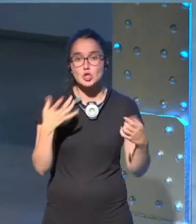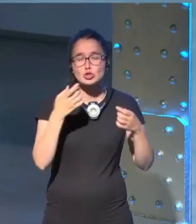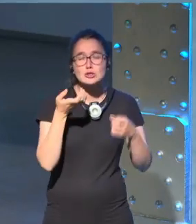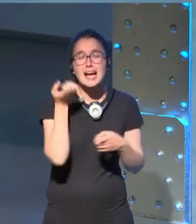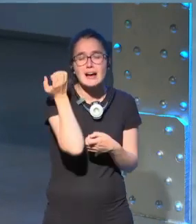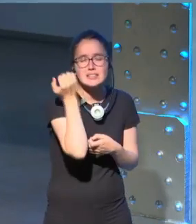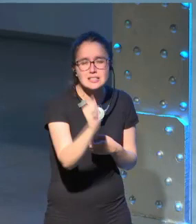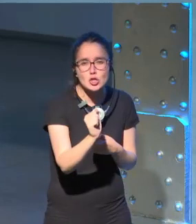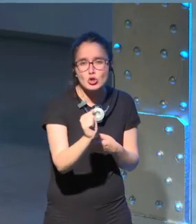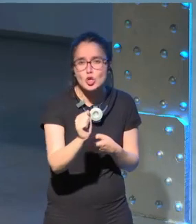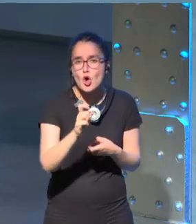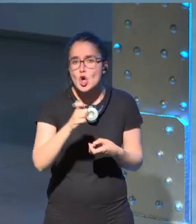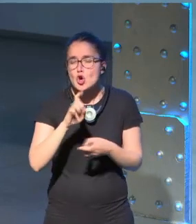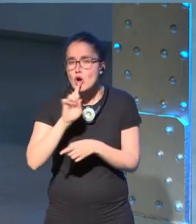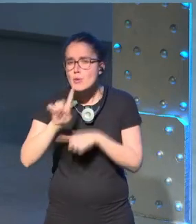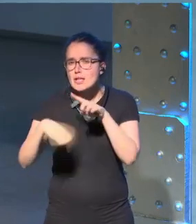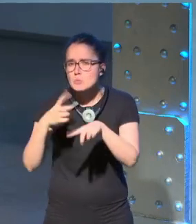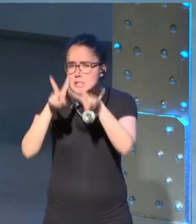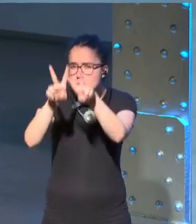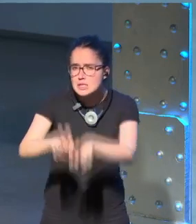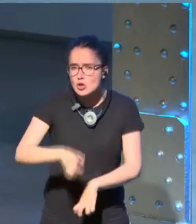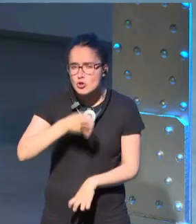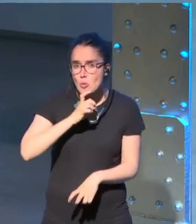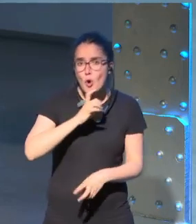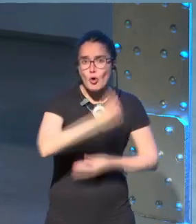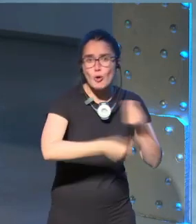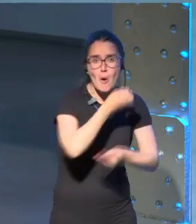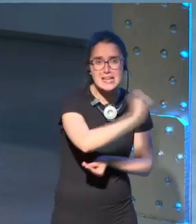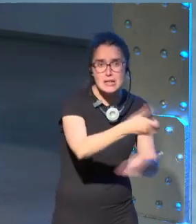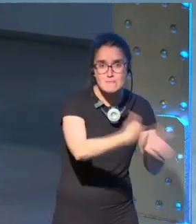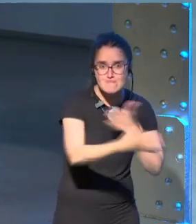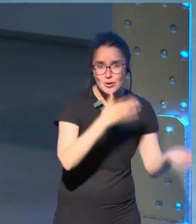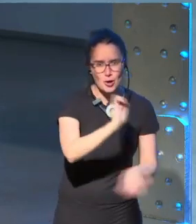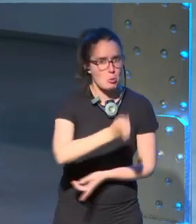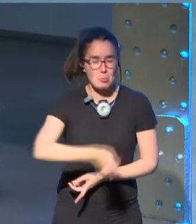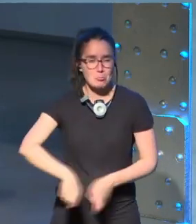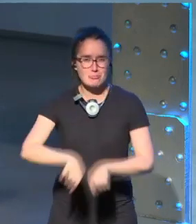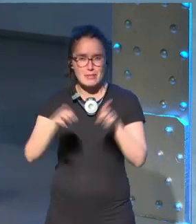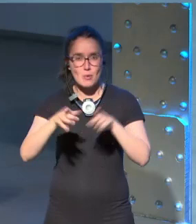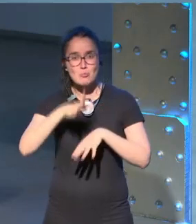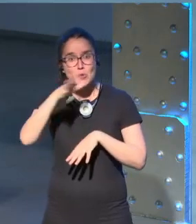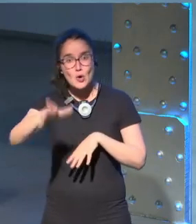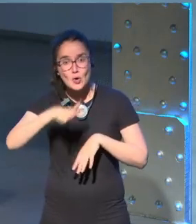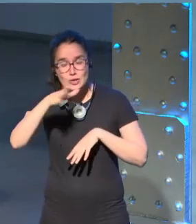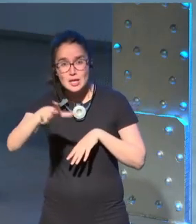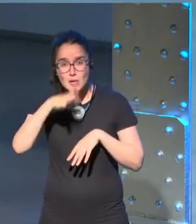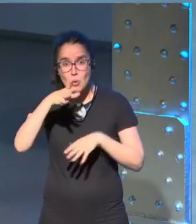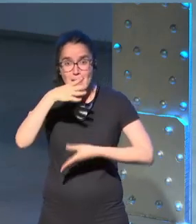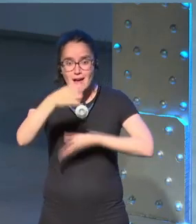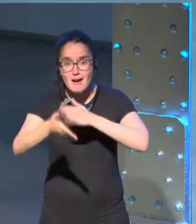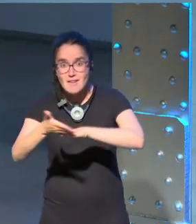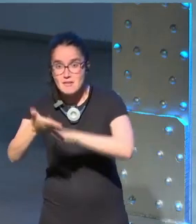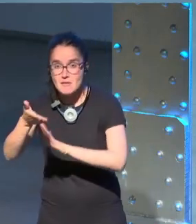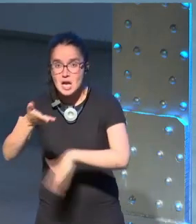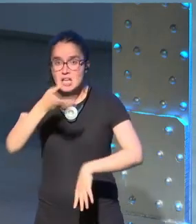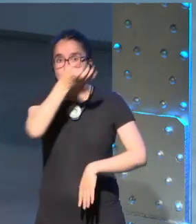the process of uncovering what's there under it, what were the motives, not only who did it, but why did they do